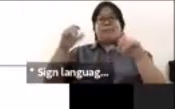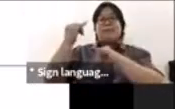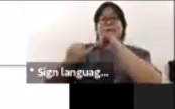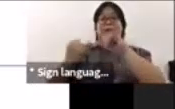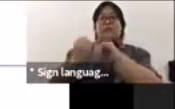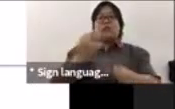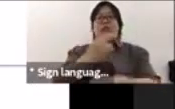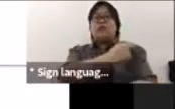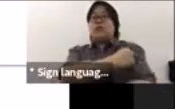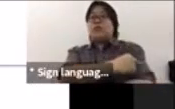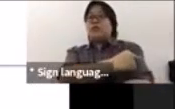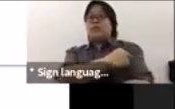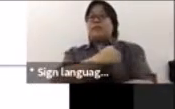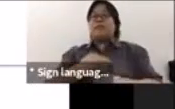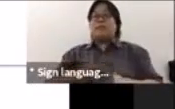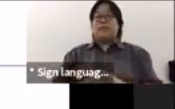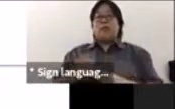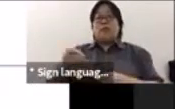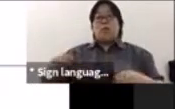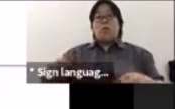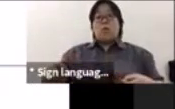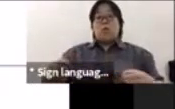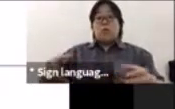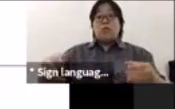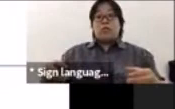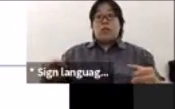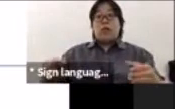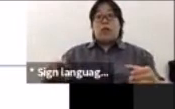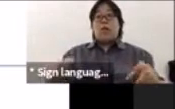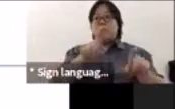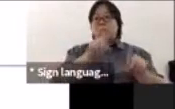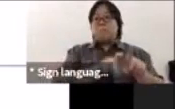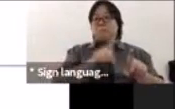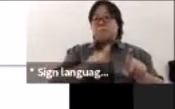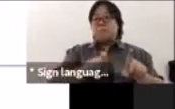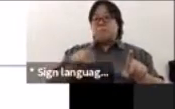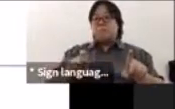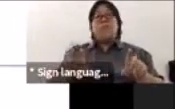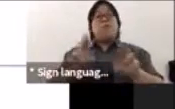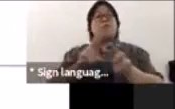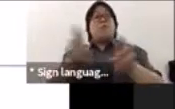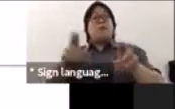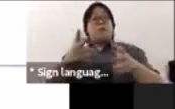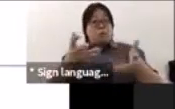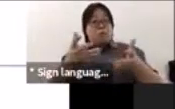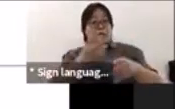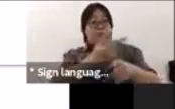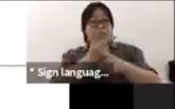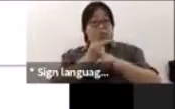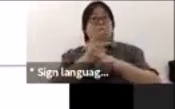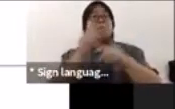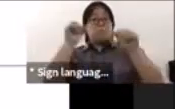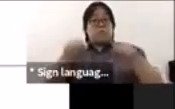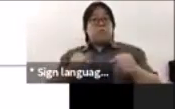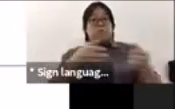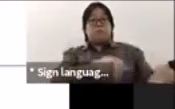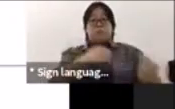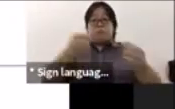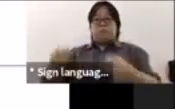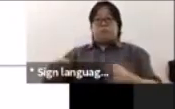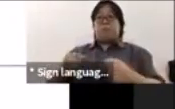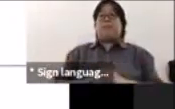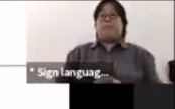hospital, that the wheelchair always available in front. So people, the patient can come and use it.